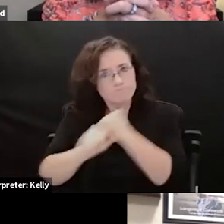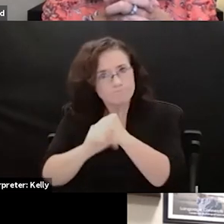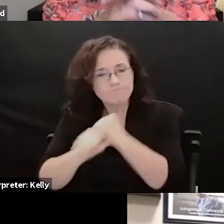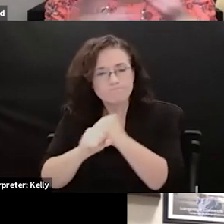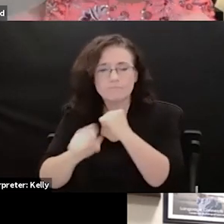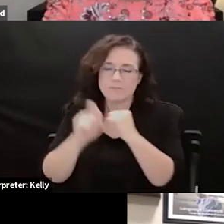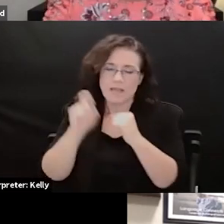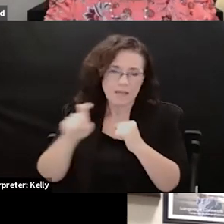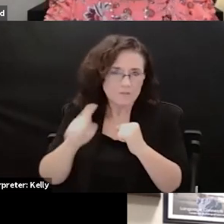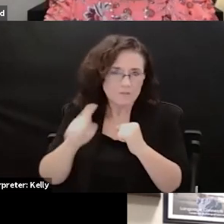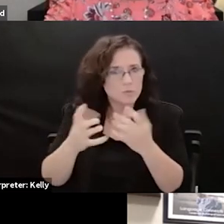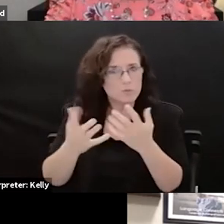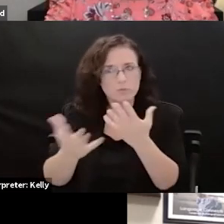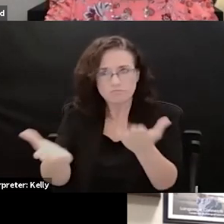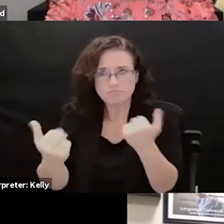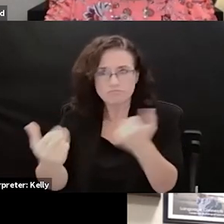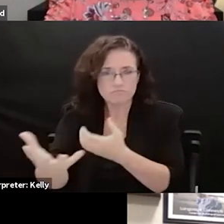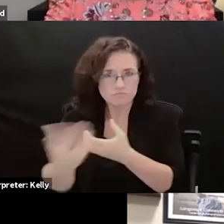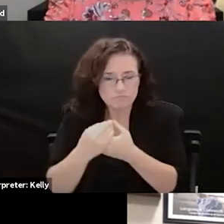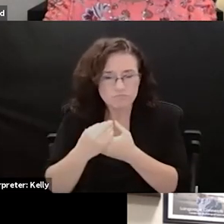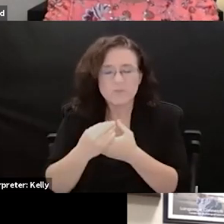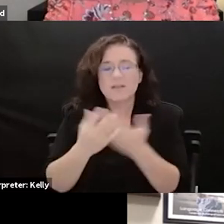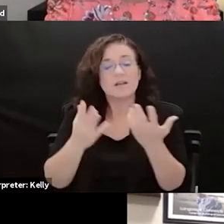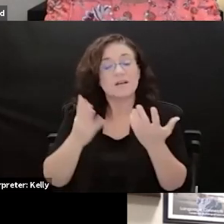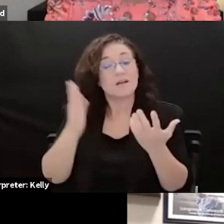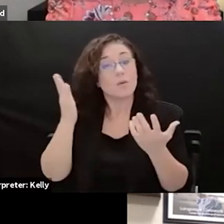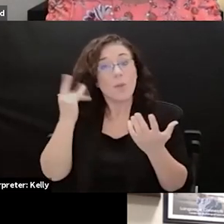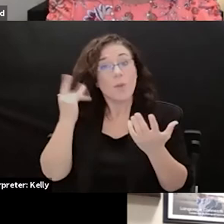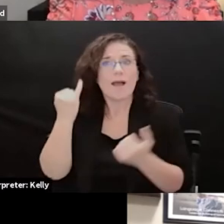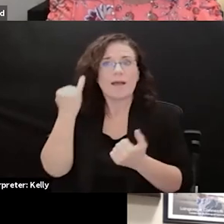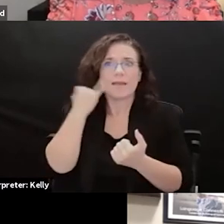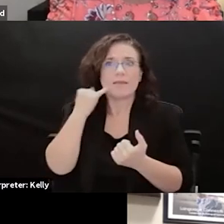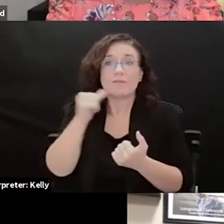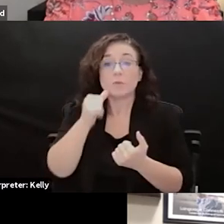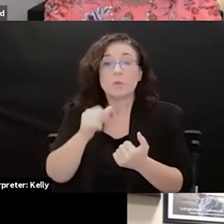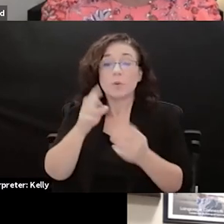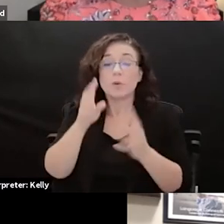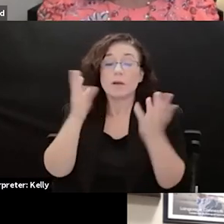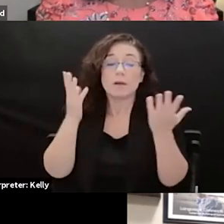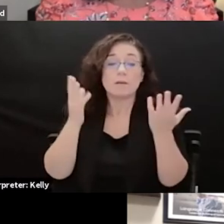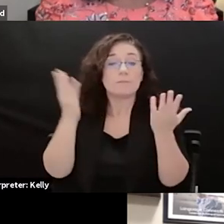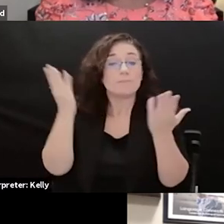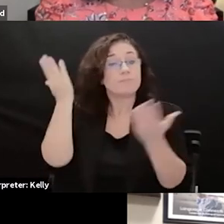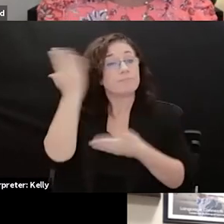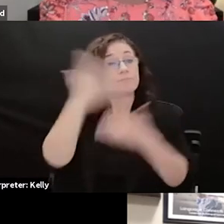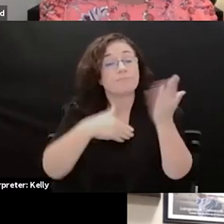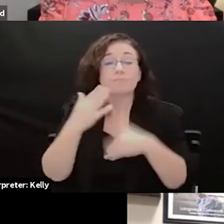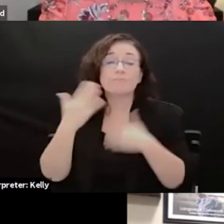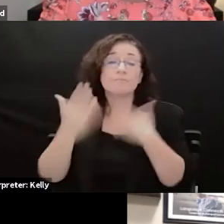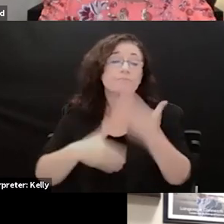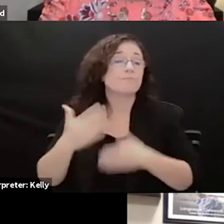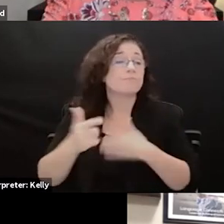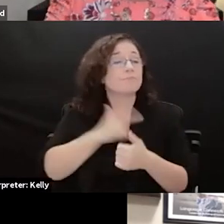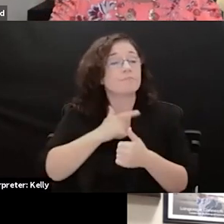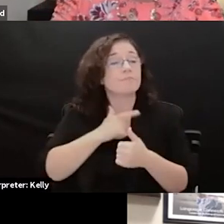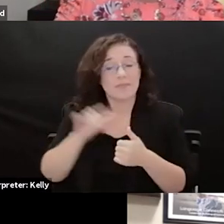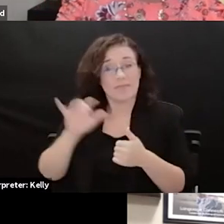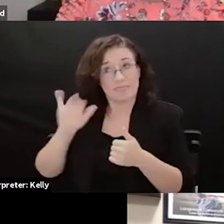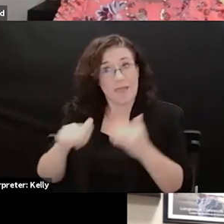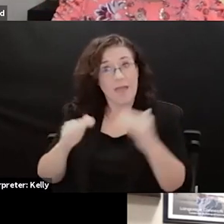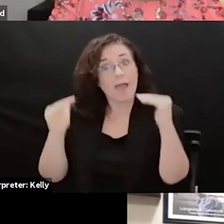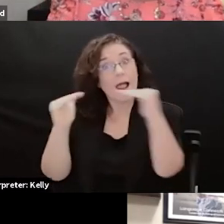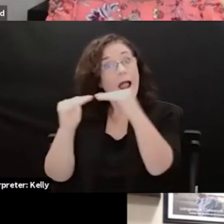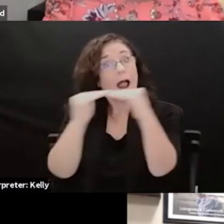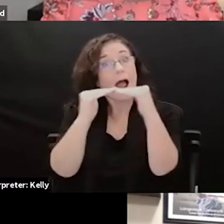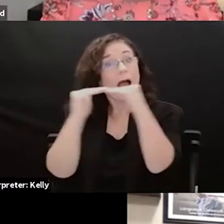injustice and all of the the way that systems have been uh